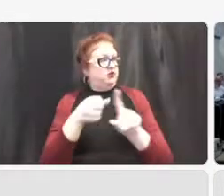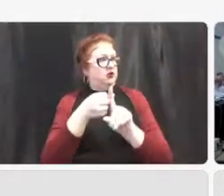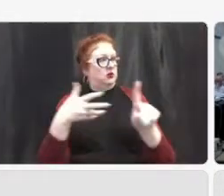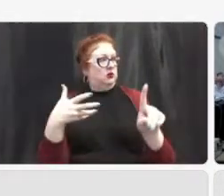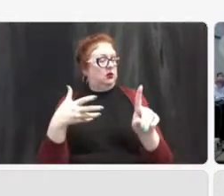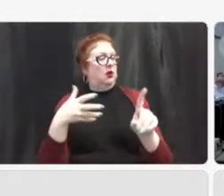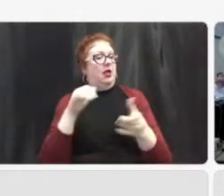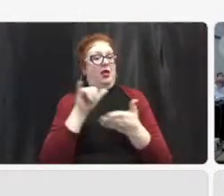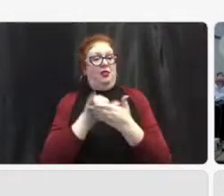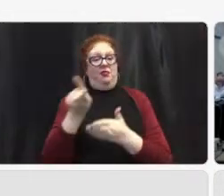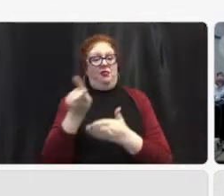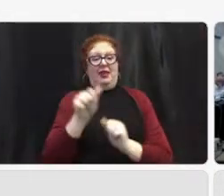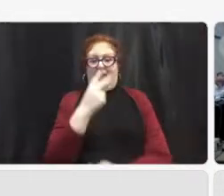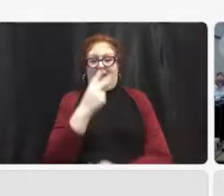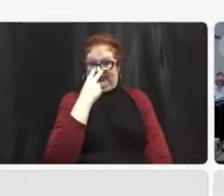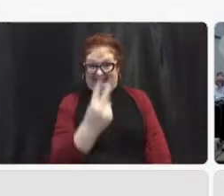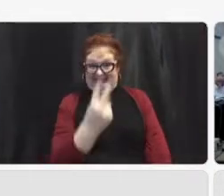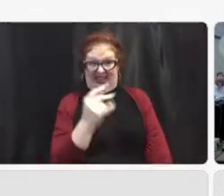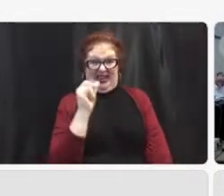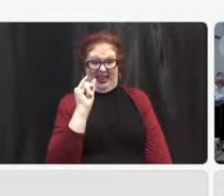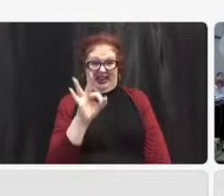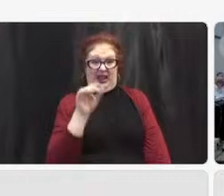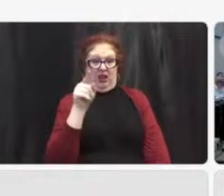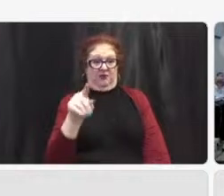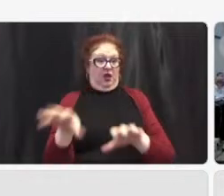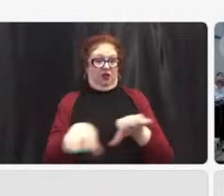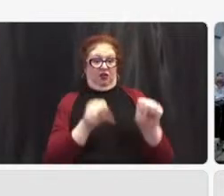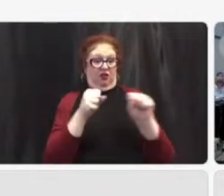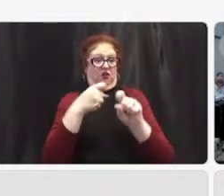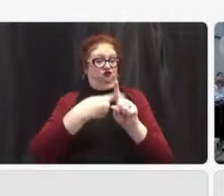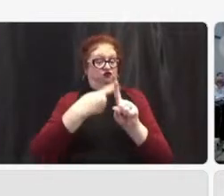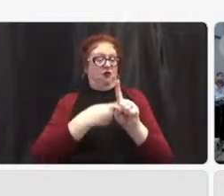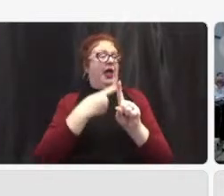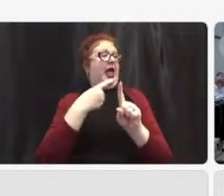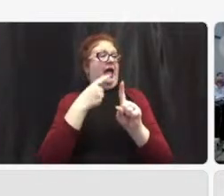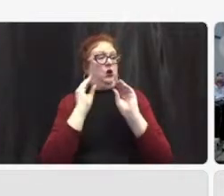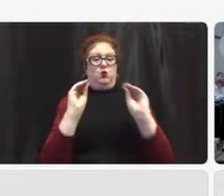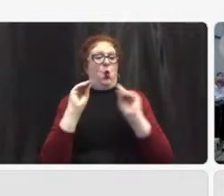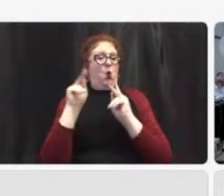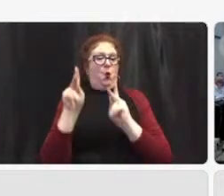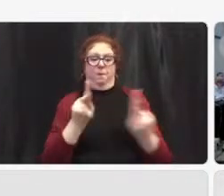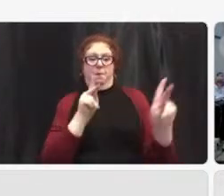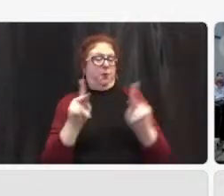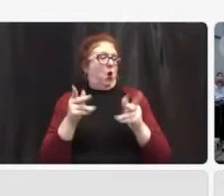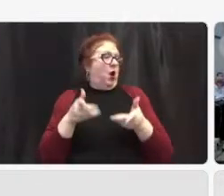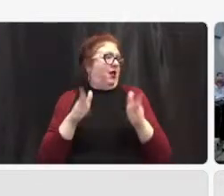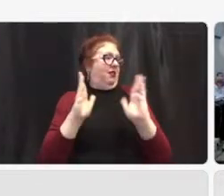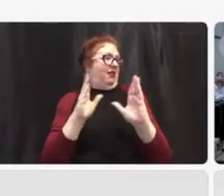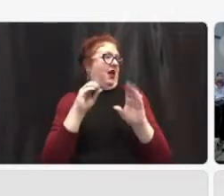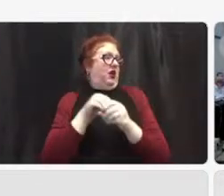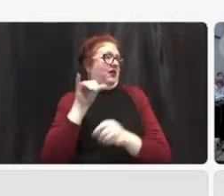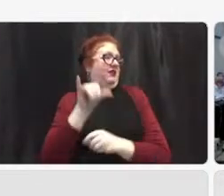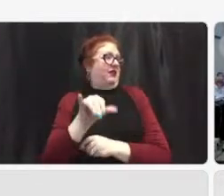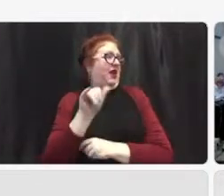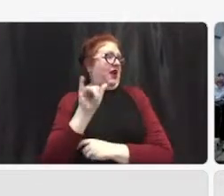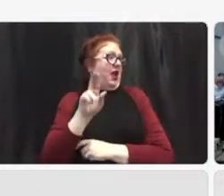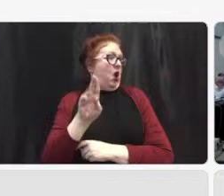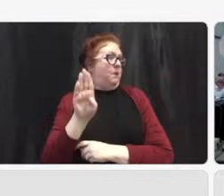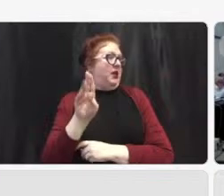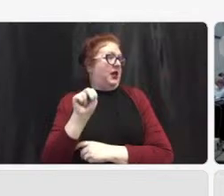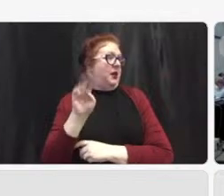so that they can see that if they are renting that, this is not a quote unquote party Airbnb, or this is